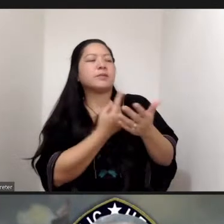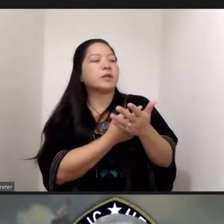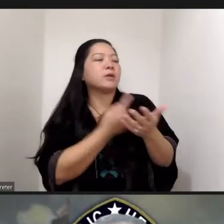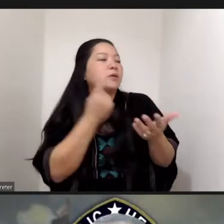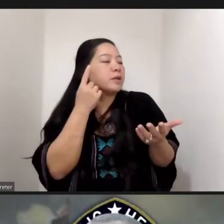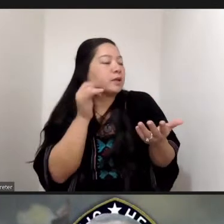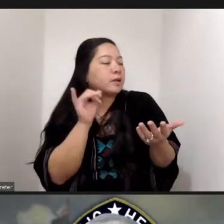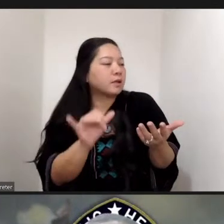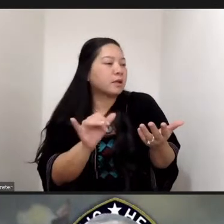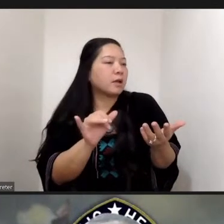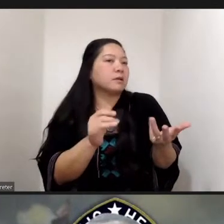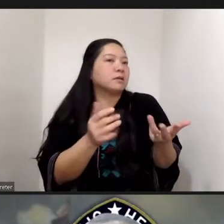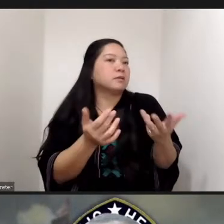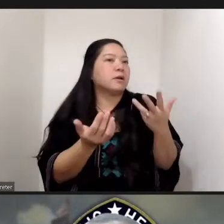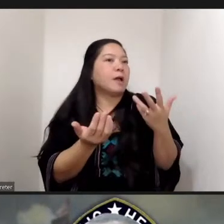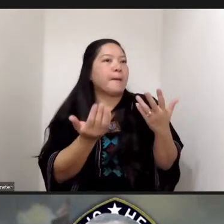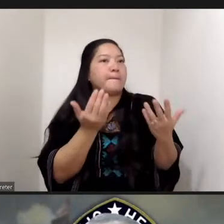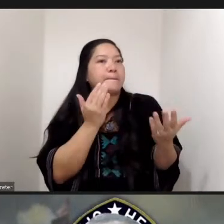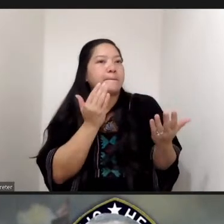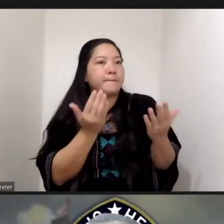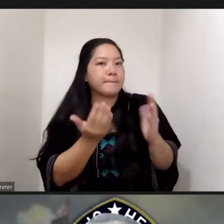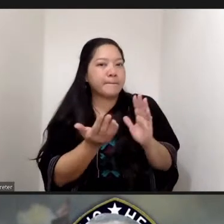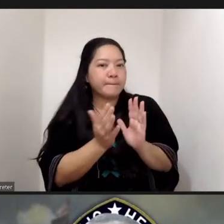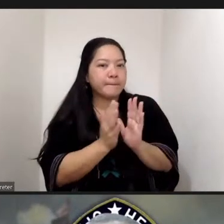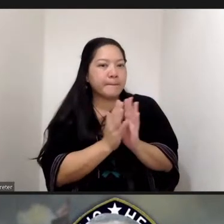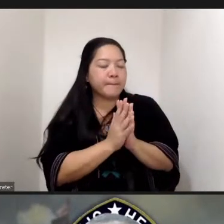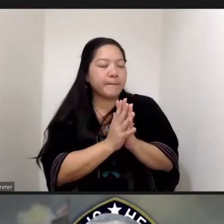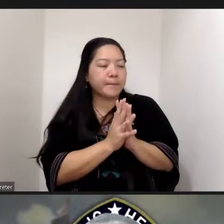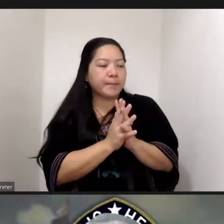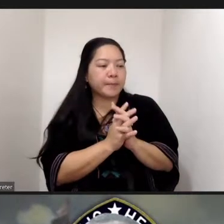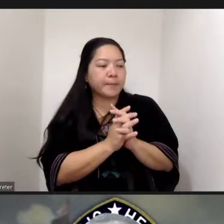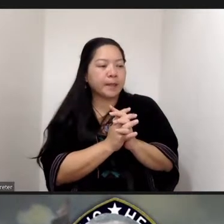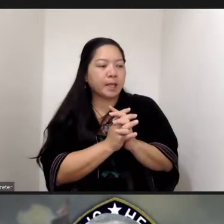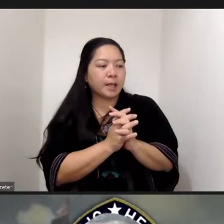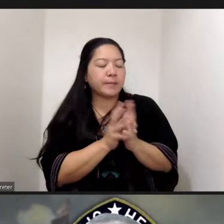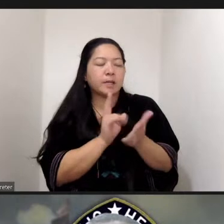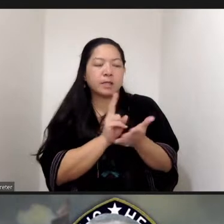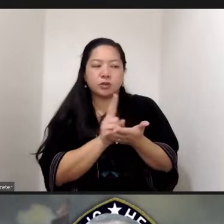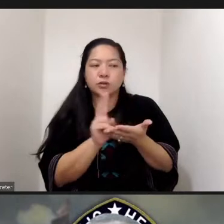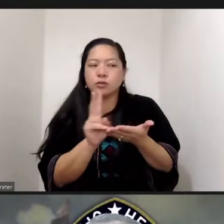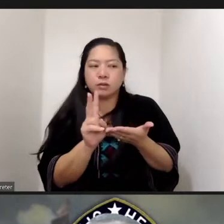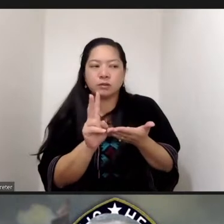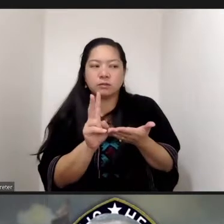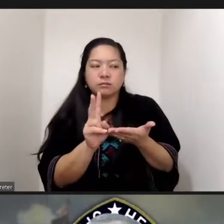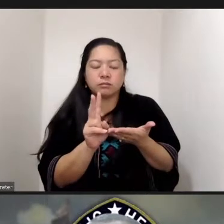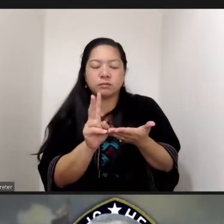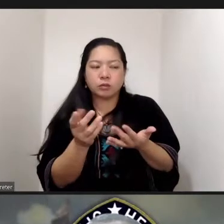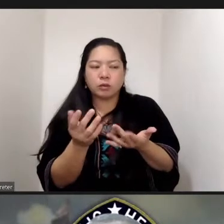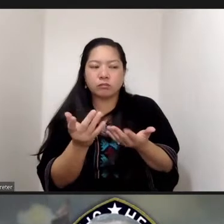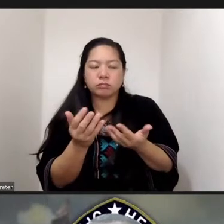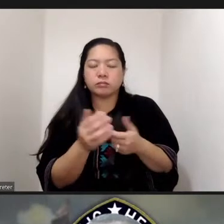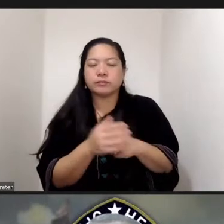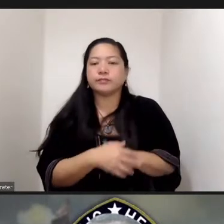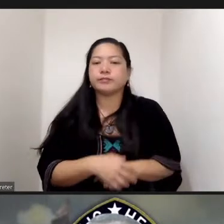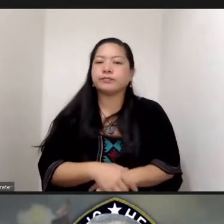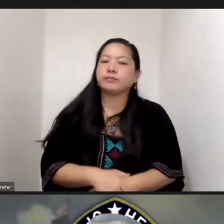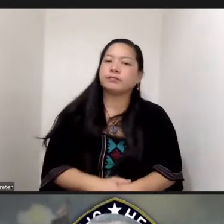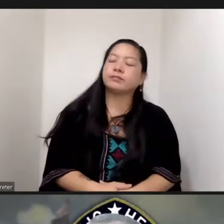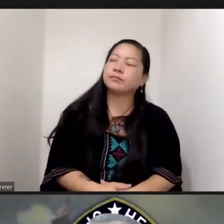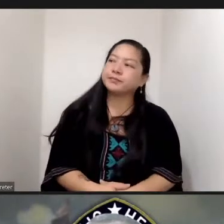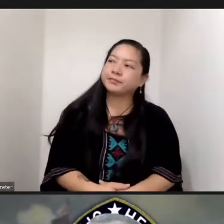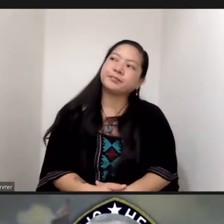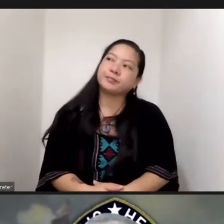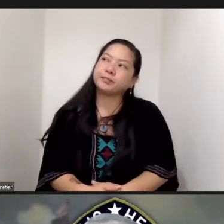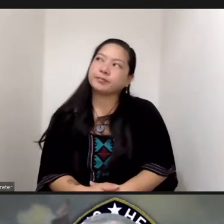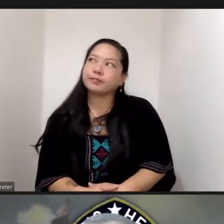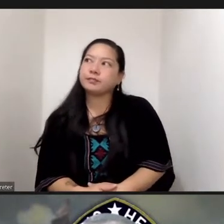rather than just the indicators over 2 weeks periods? Yeah, we will consider